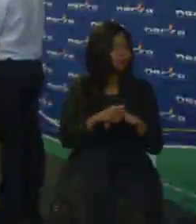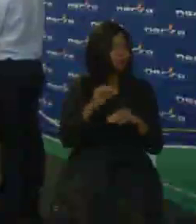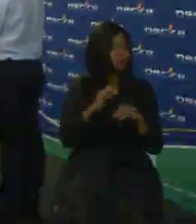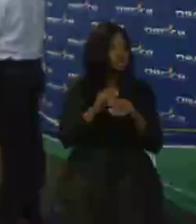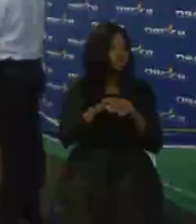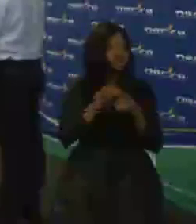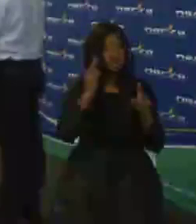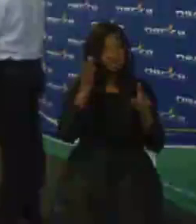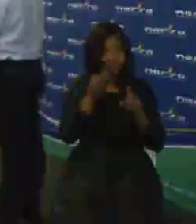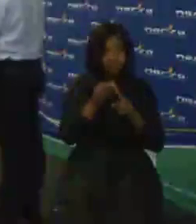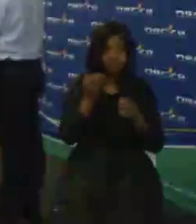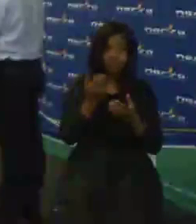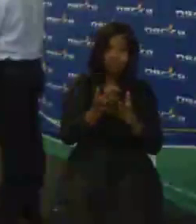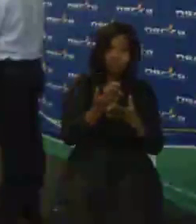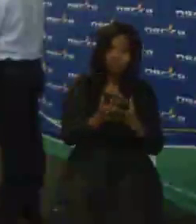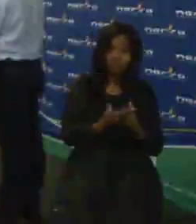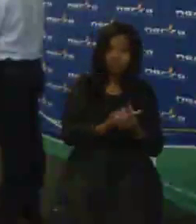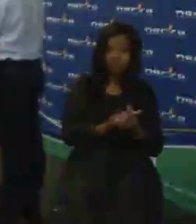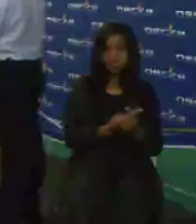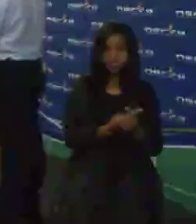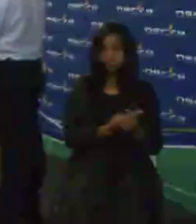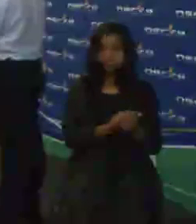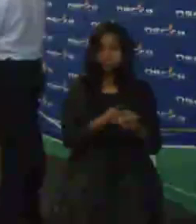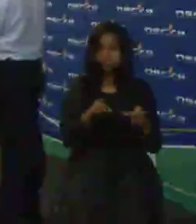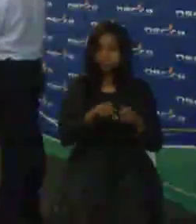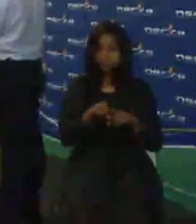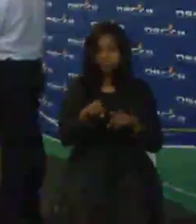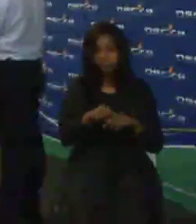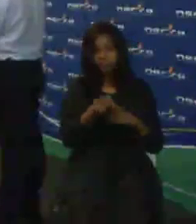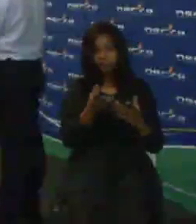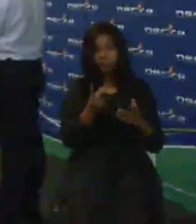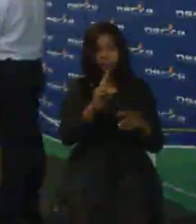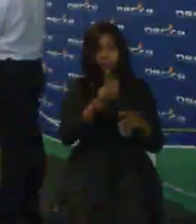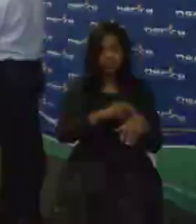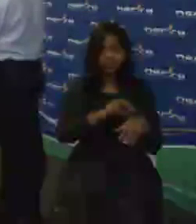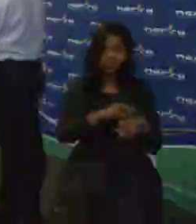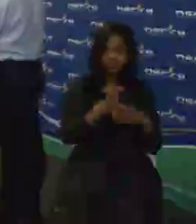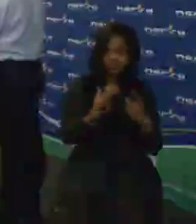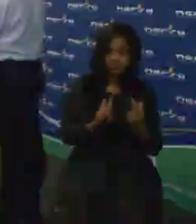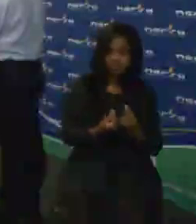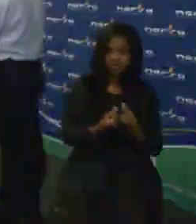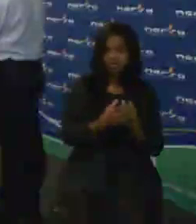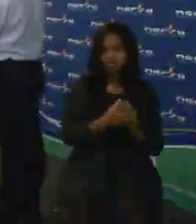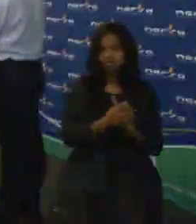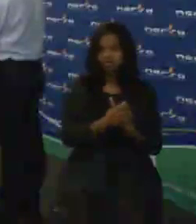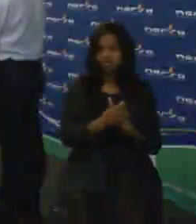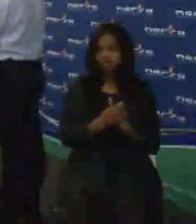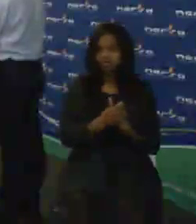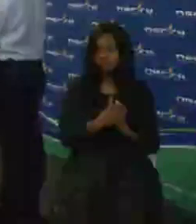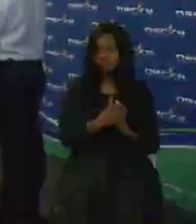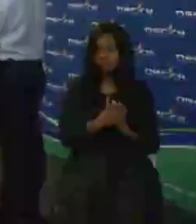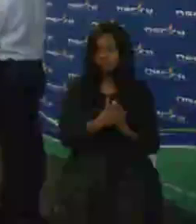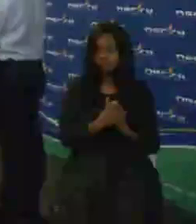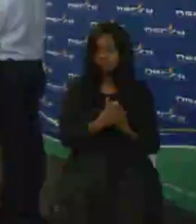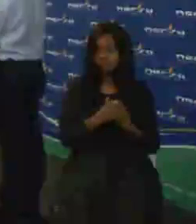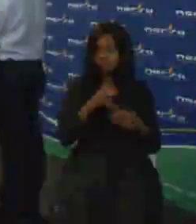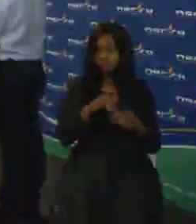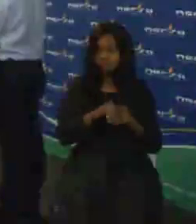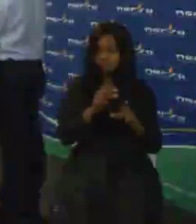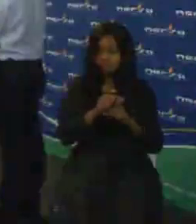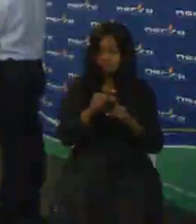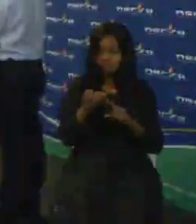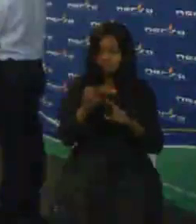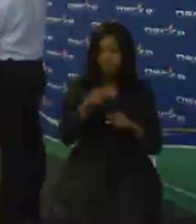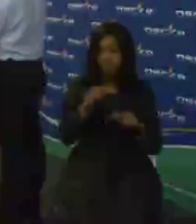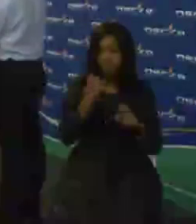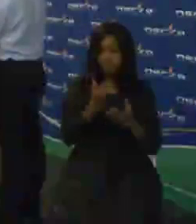specific proposals as to what needs to be done in terms of the